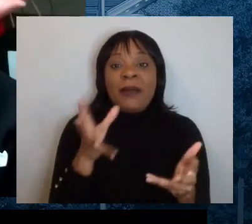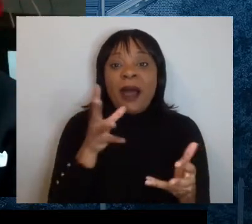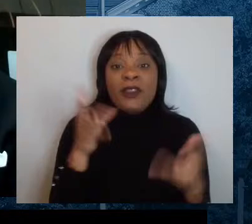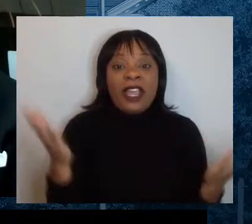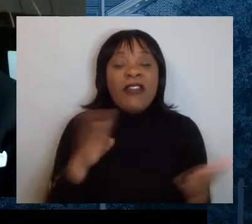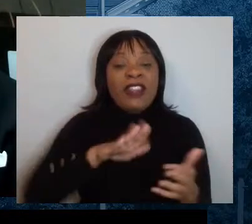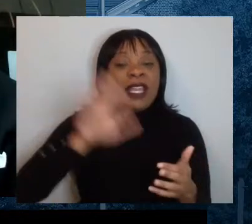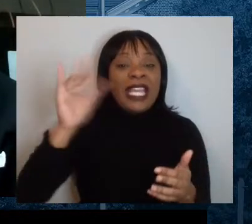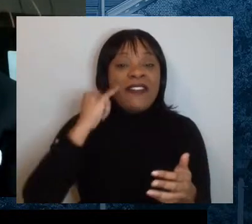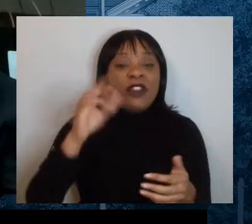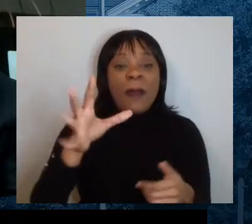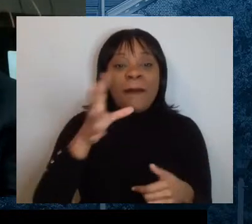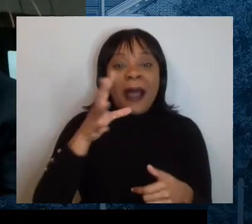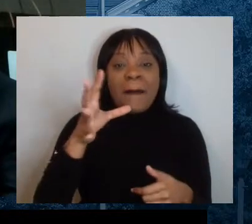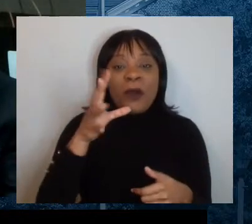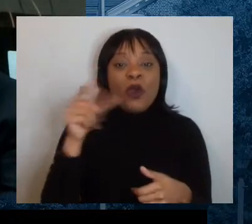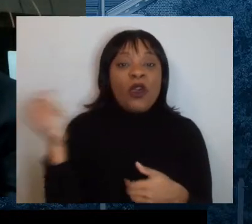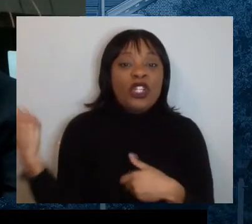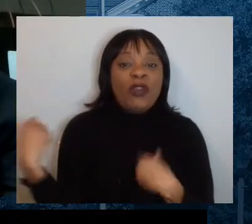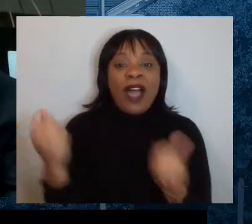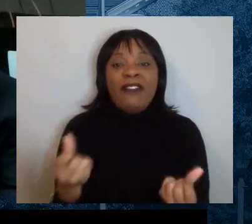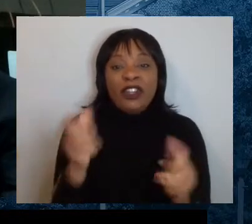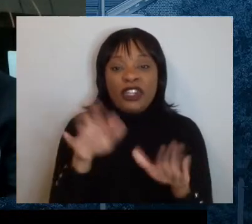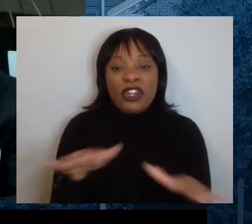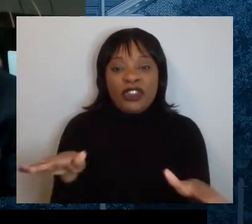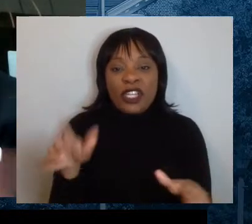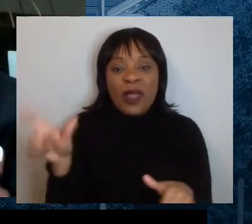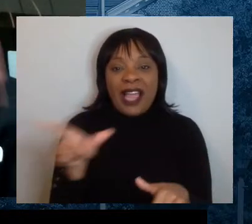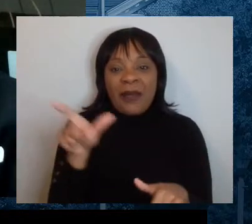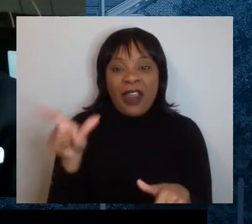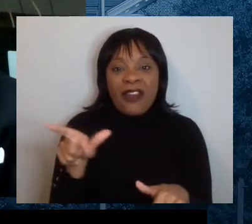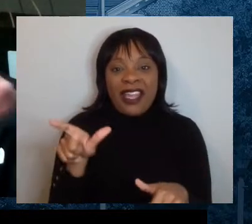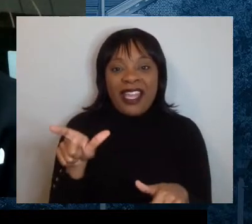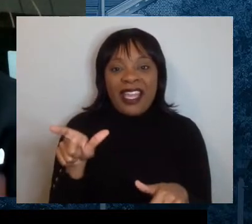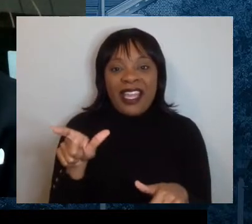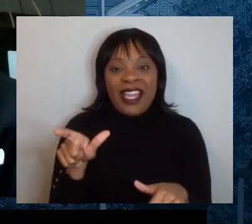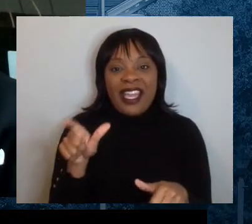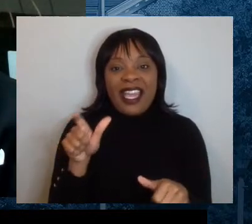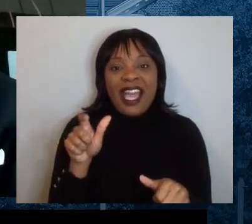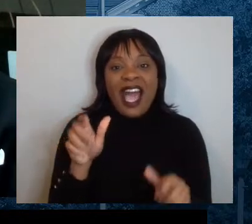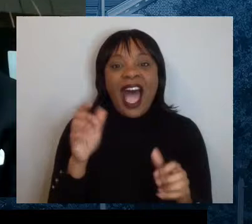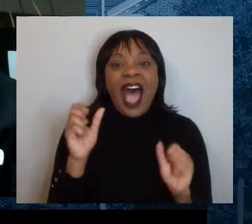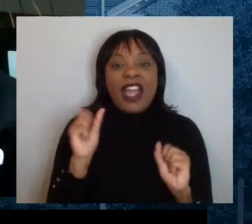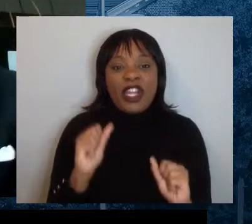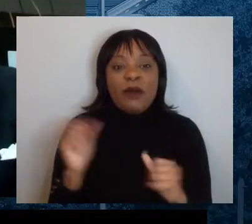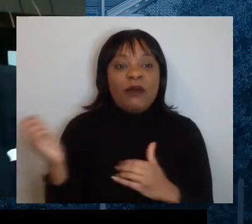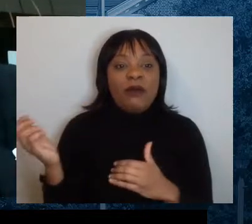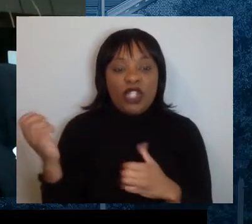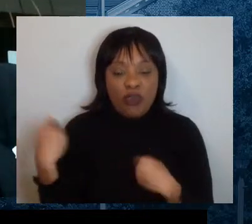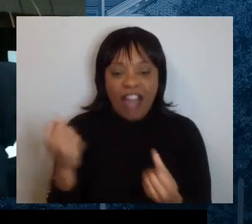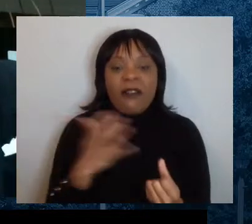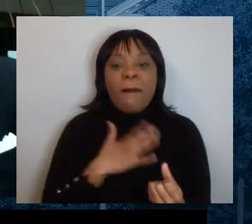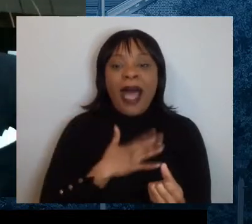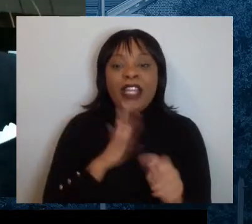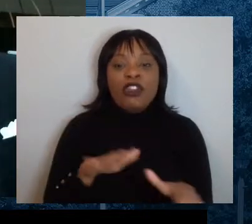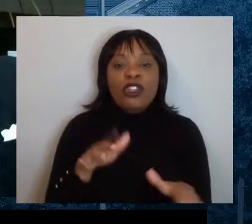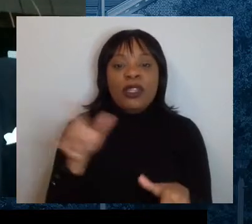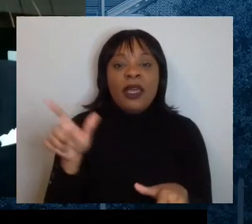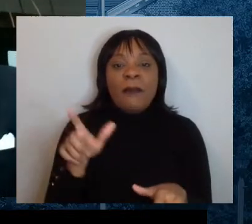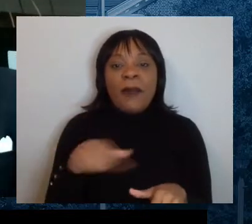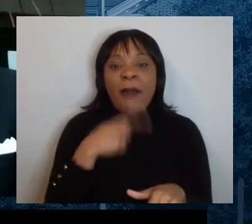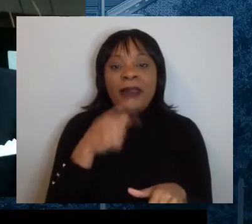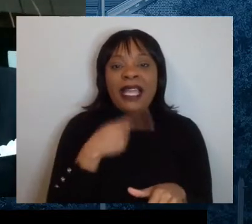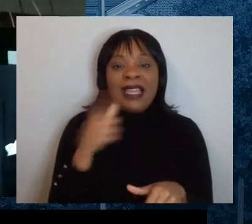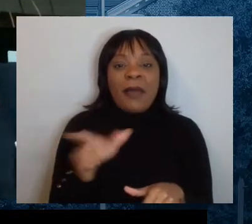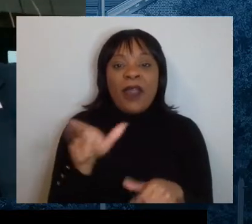you're a mom who took your kid to a library. I got to bring my own children to the public library. And